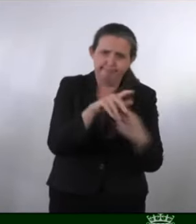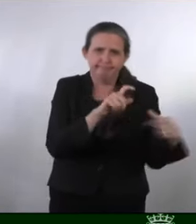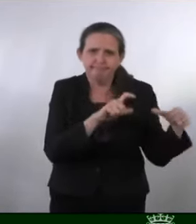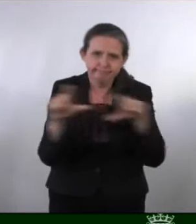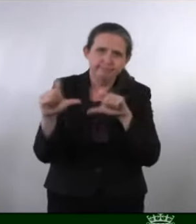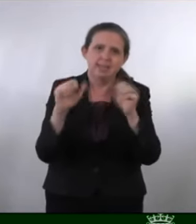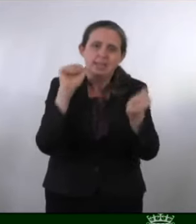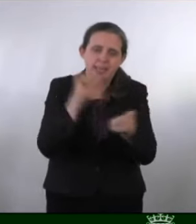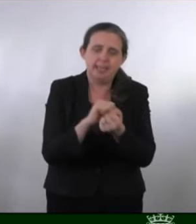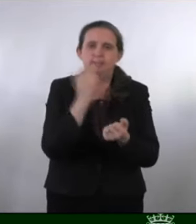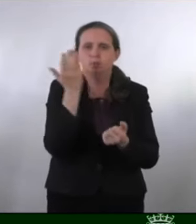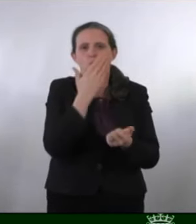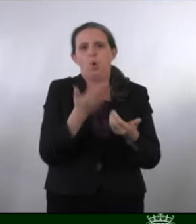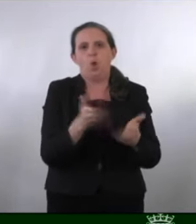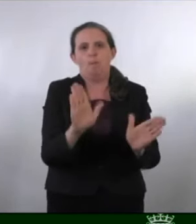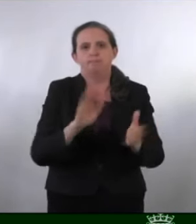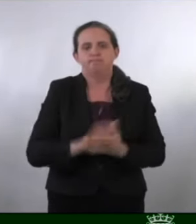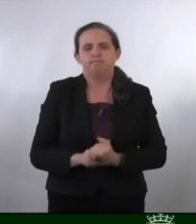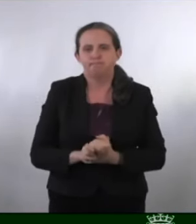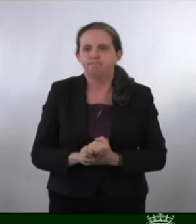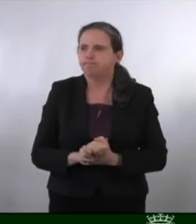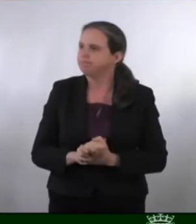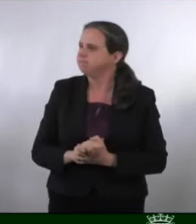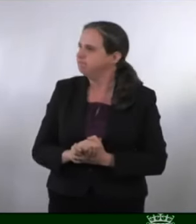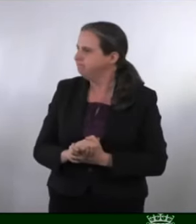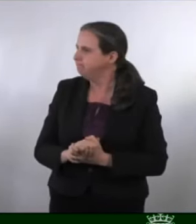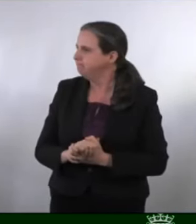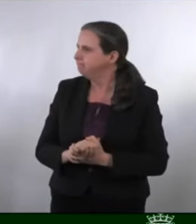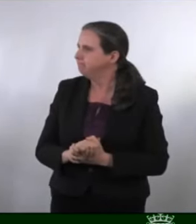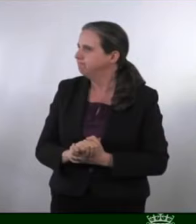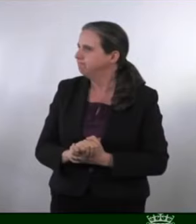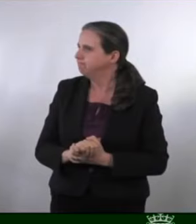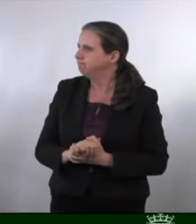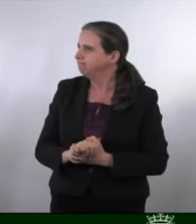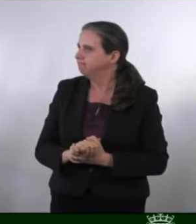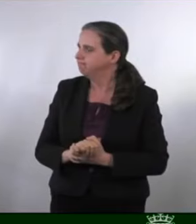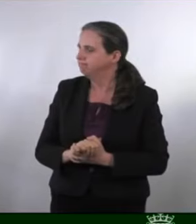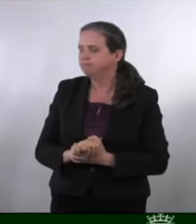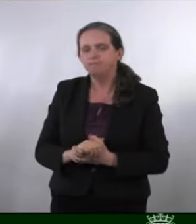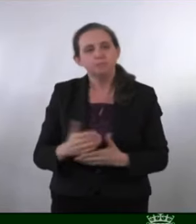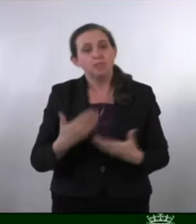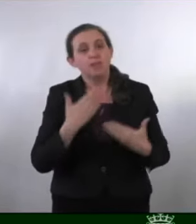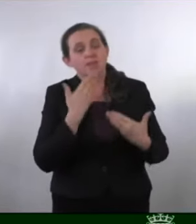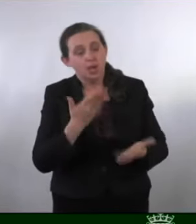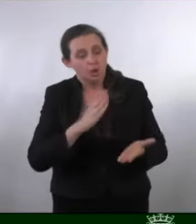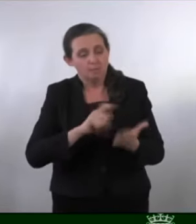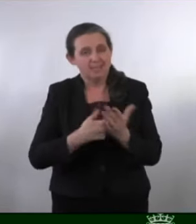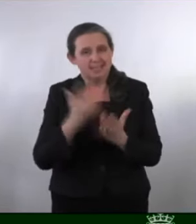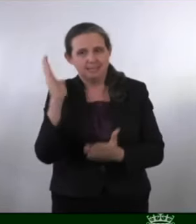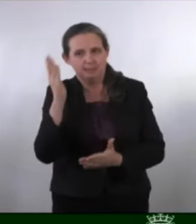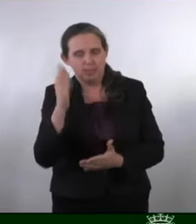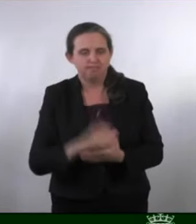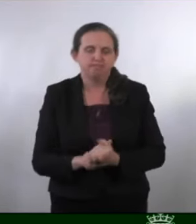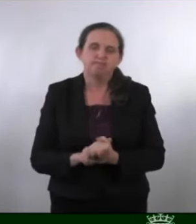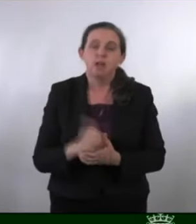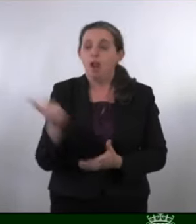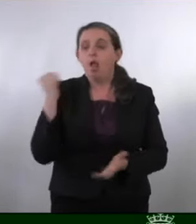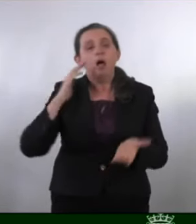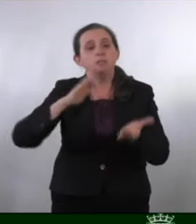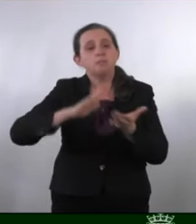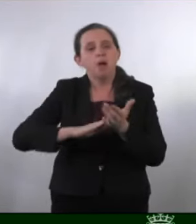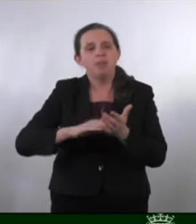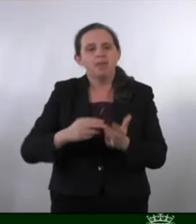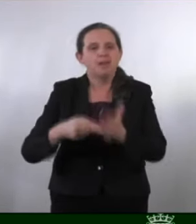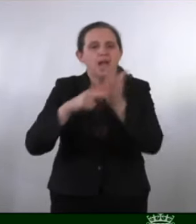very much, Mr. Speaker. Last month, during National Adoption Week, it was announced that over 600 children are still waiting to be placed with their